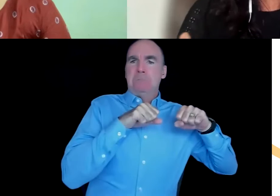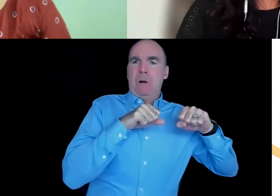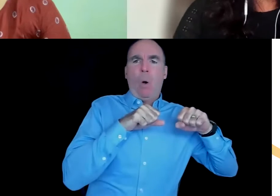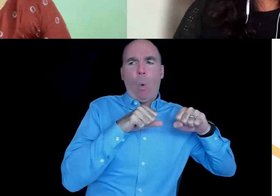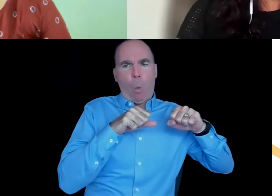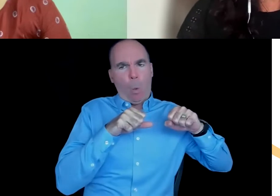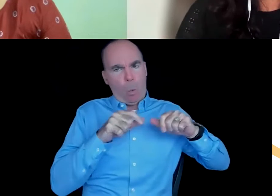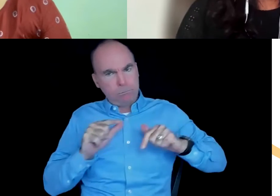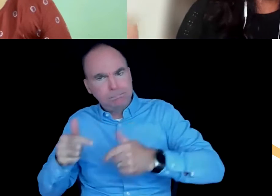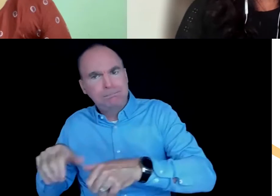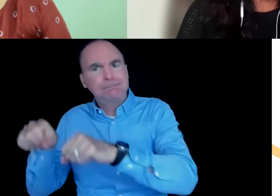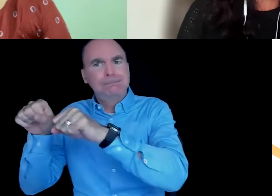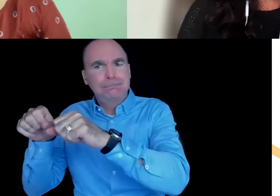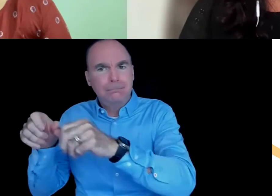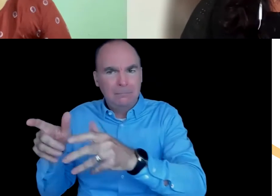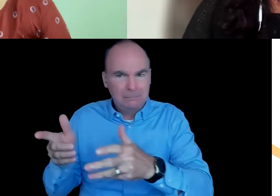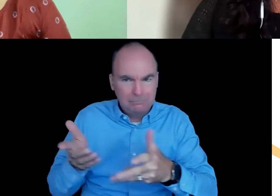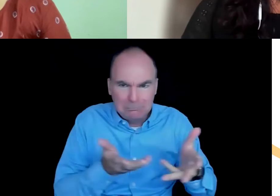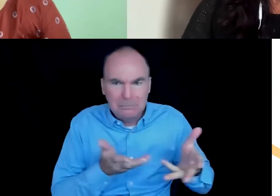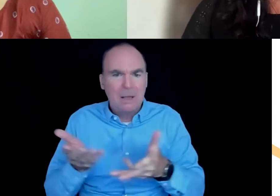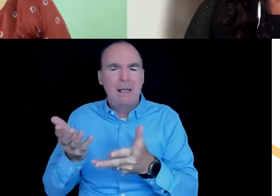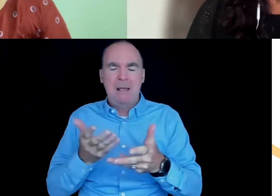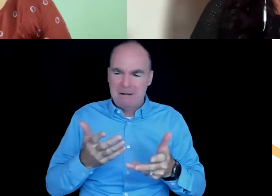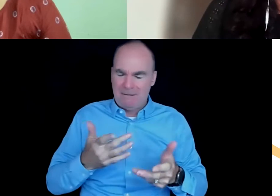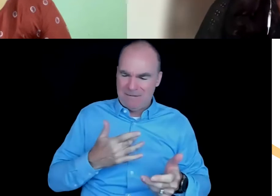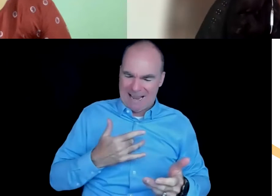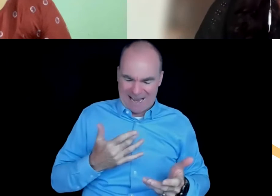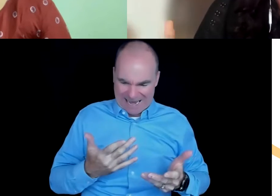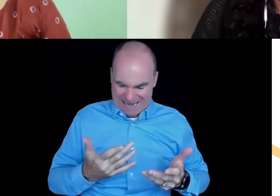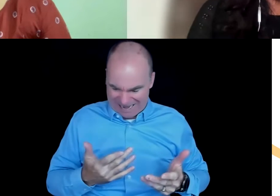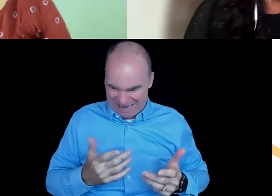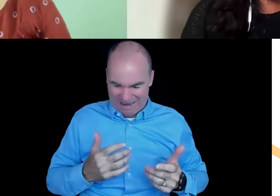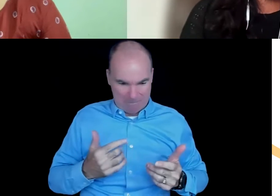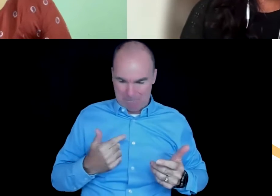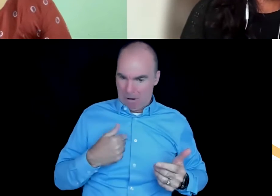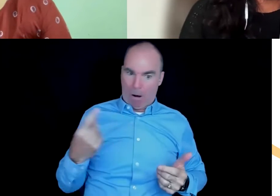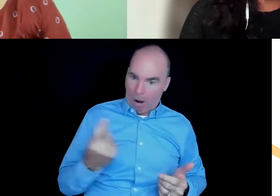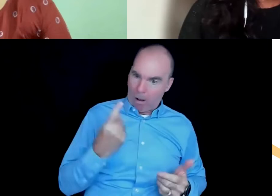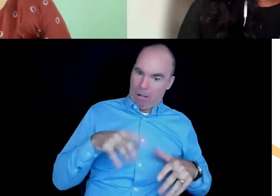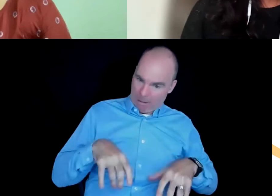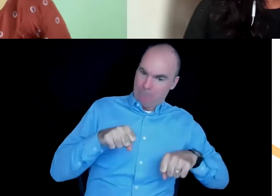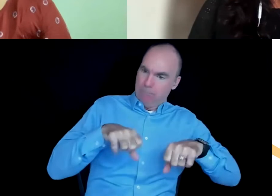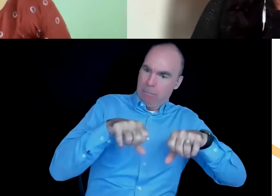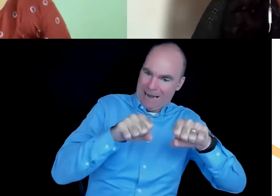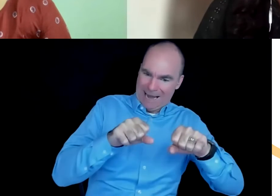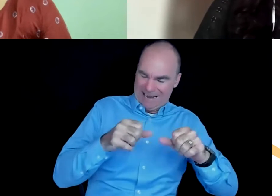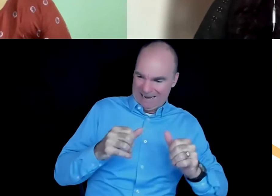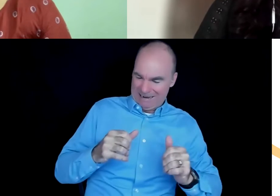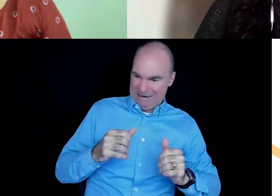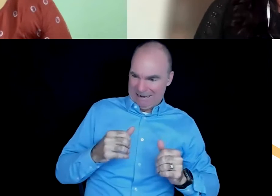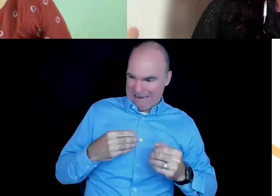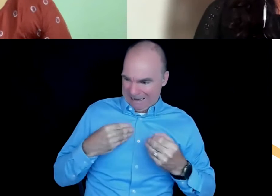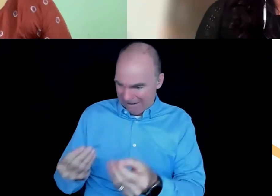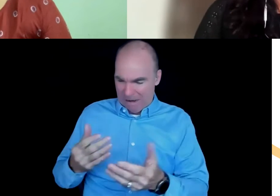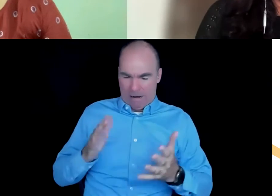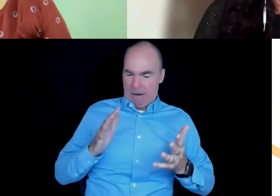being comfortable, like learning how to be comfortable with being uncomfortable. And that's primarily for the adults in the room, is learning